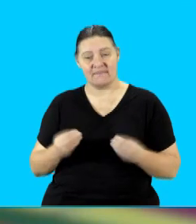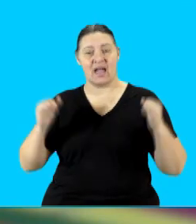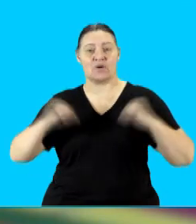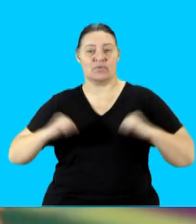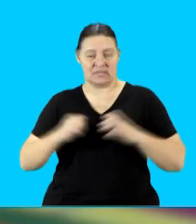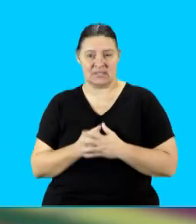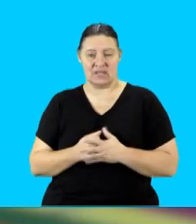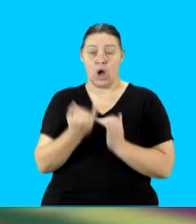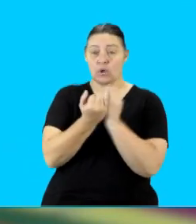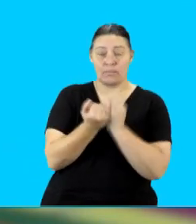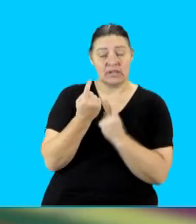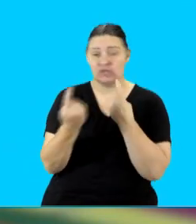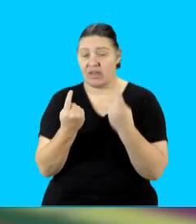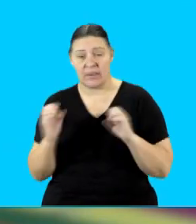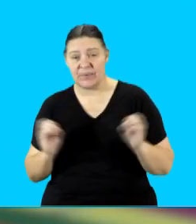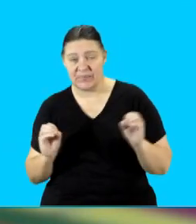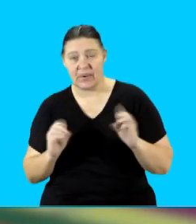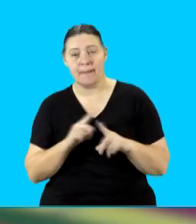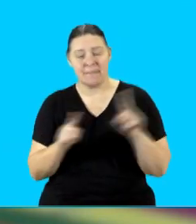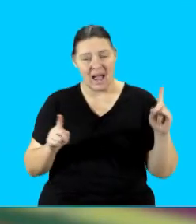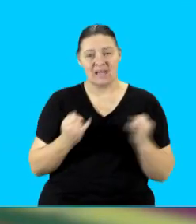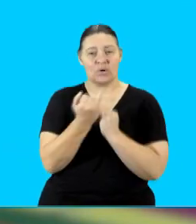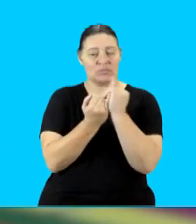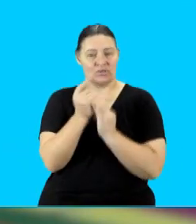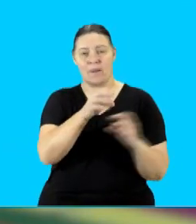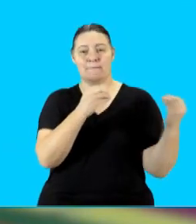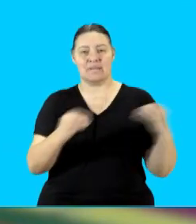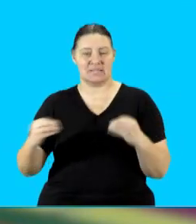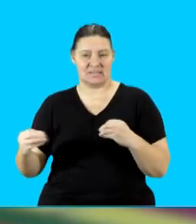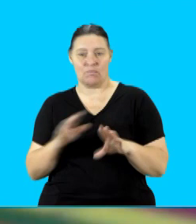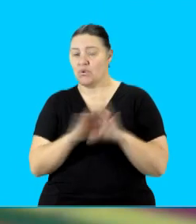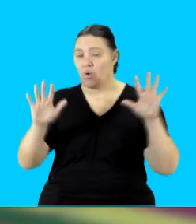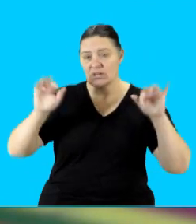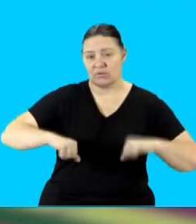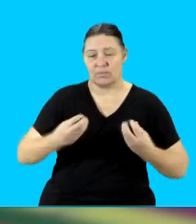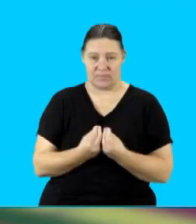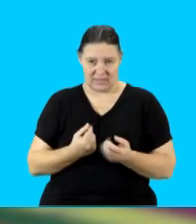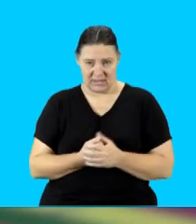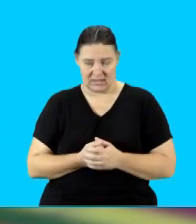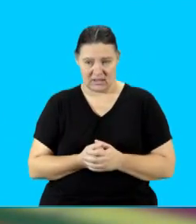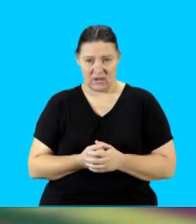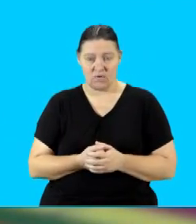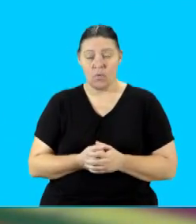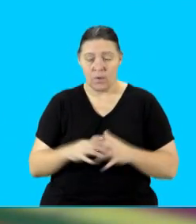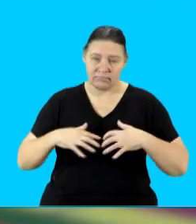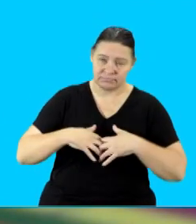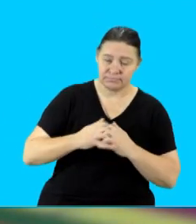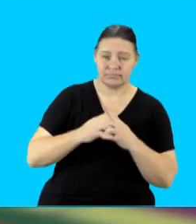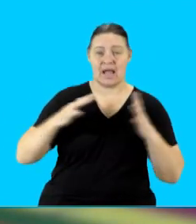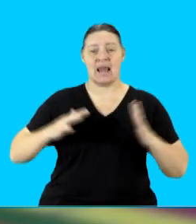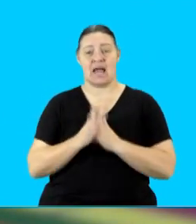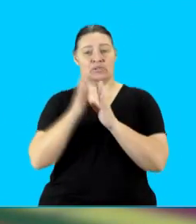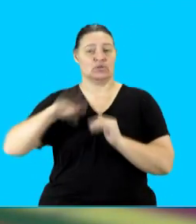way, we are having an agreement. We are not competing against one another, but we are competing with those businesses that we are not in agreement with, that we have not